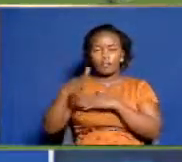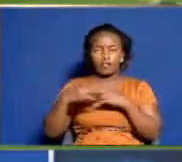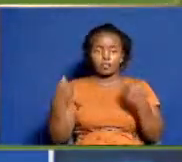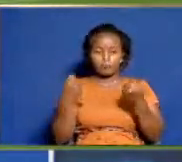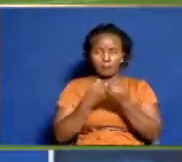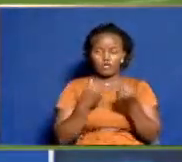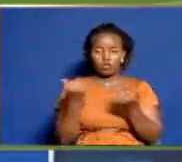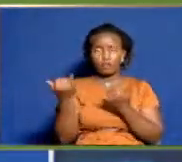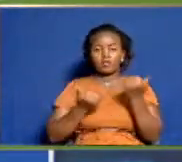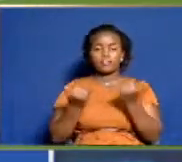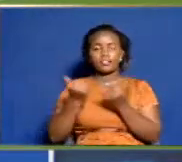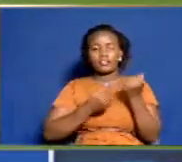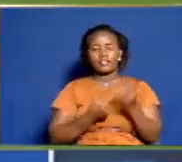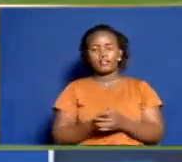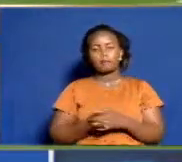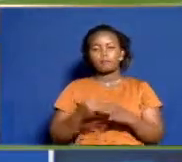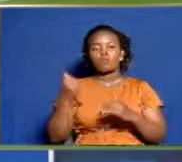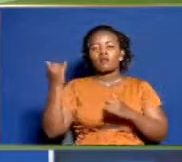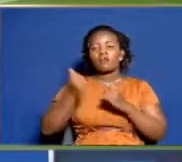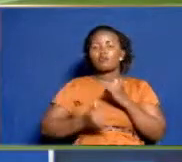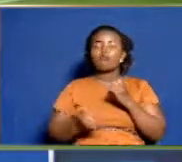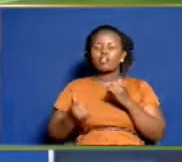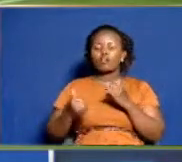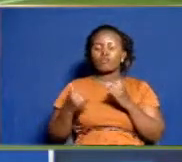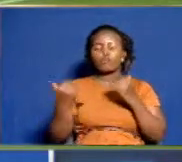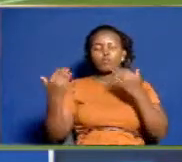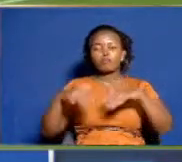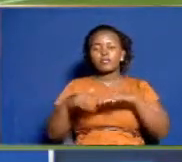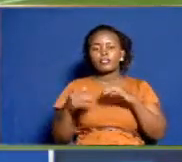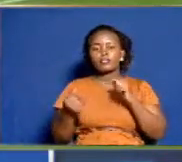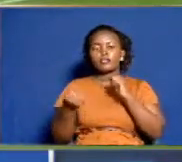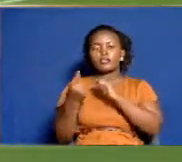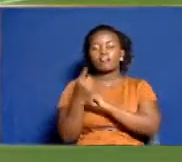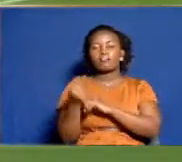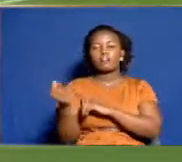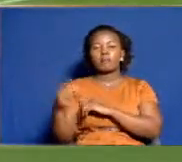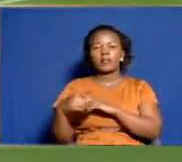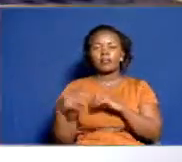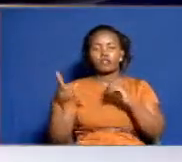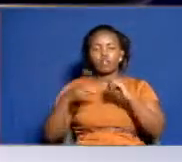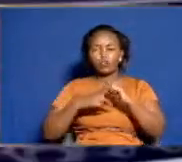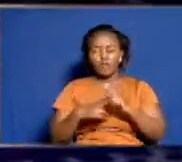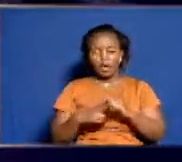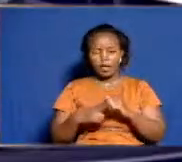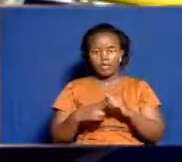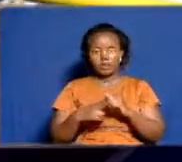Saturday. The final will be played on the 11th of July.